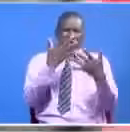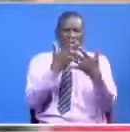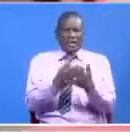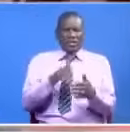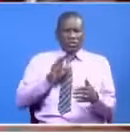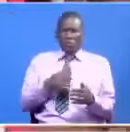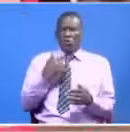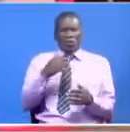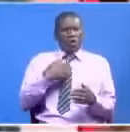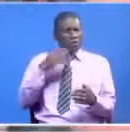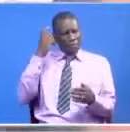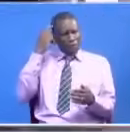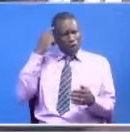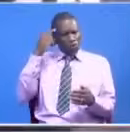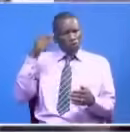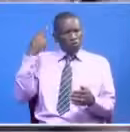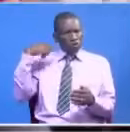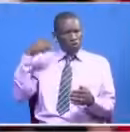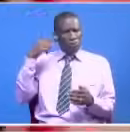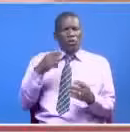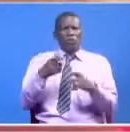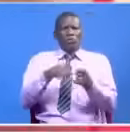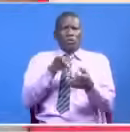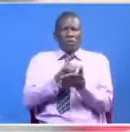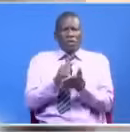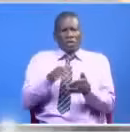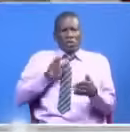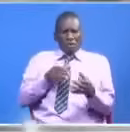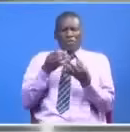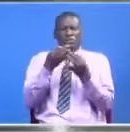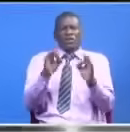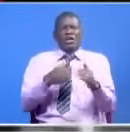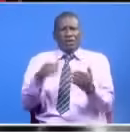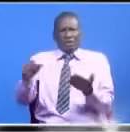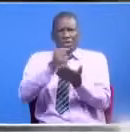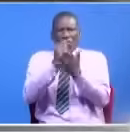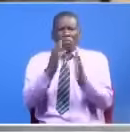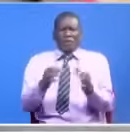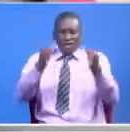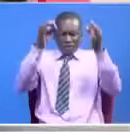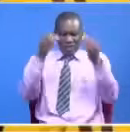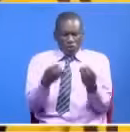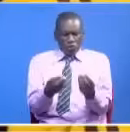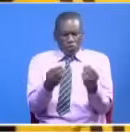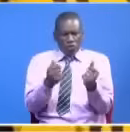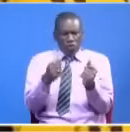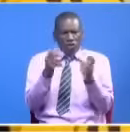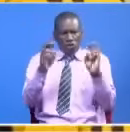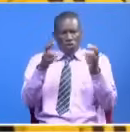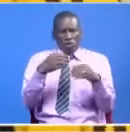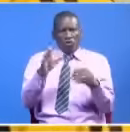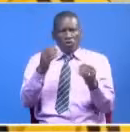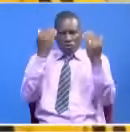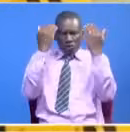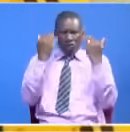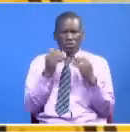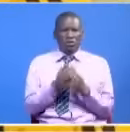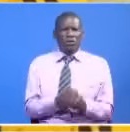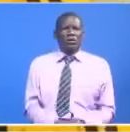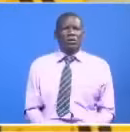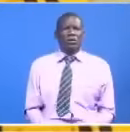suffering mental illness. She has since been released after her employers decided to settle the matter out of court.